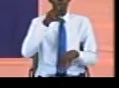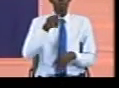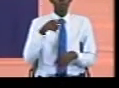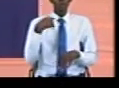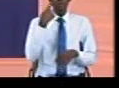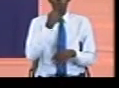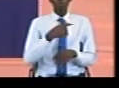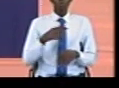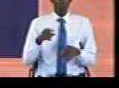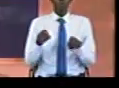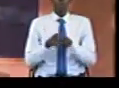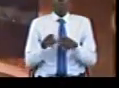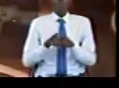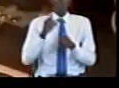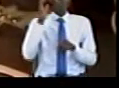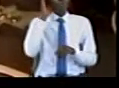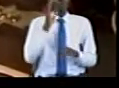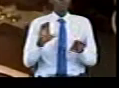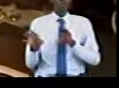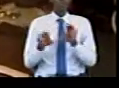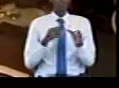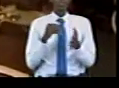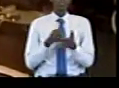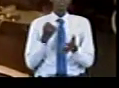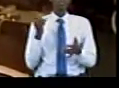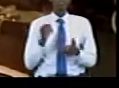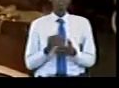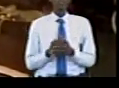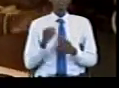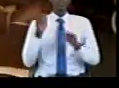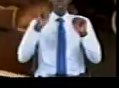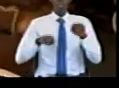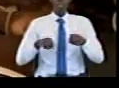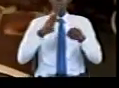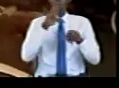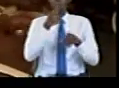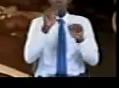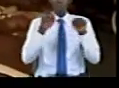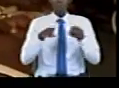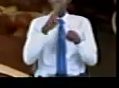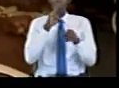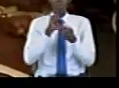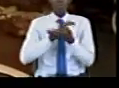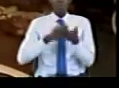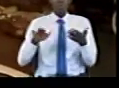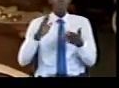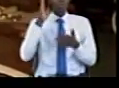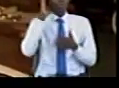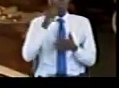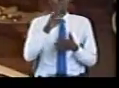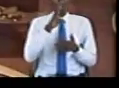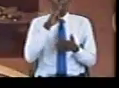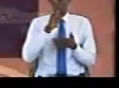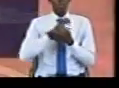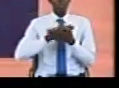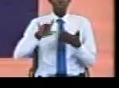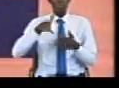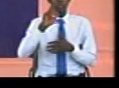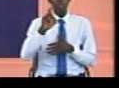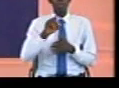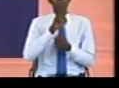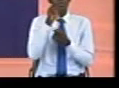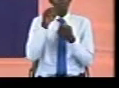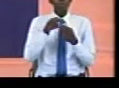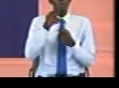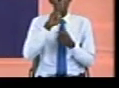also will do it. Can you be sanctified? Yes. Will you be sanctified? Yes. When you are sanctified, would it